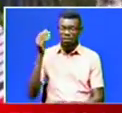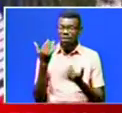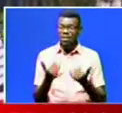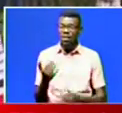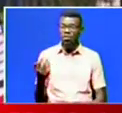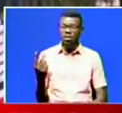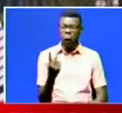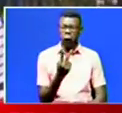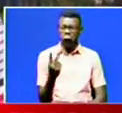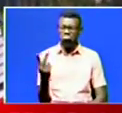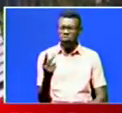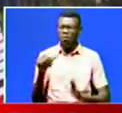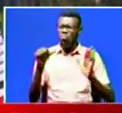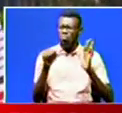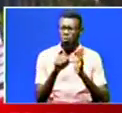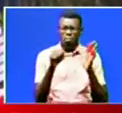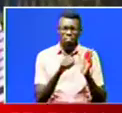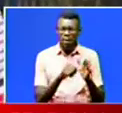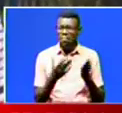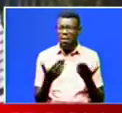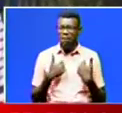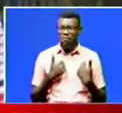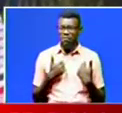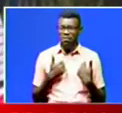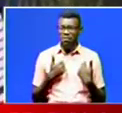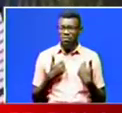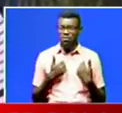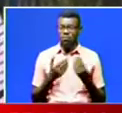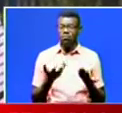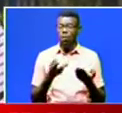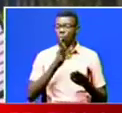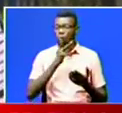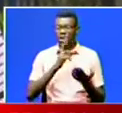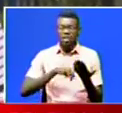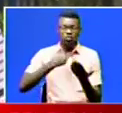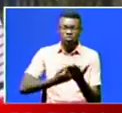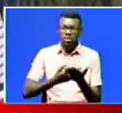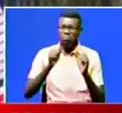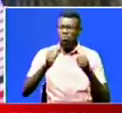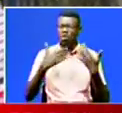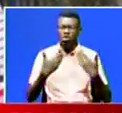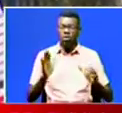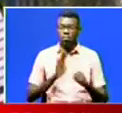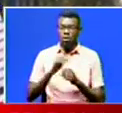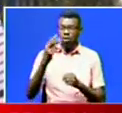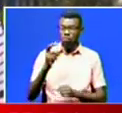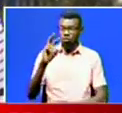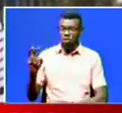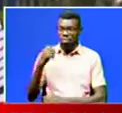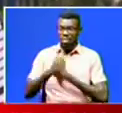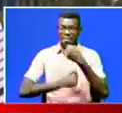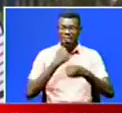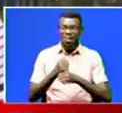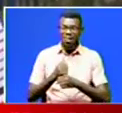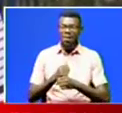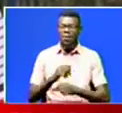faced with a vicious diplomatic row and the threat of losing maritime resources of immeasurable value, 2020 still presents a